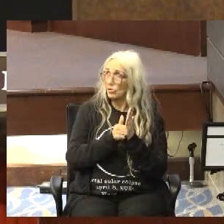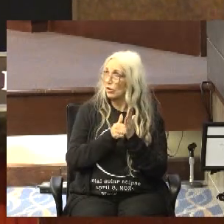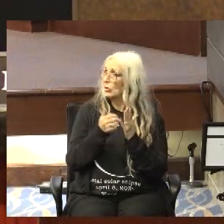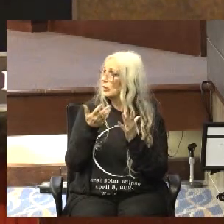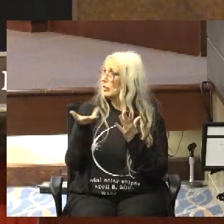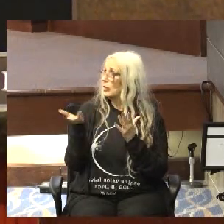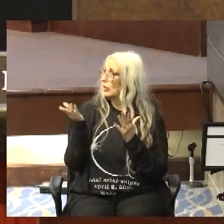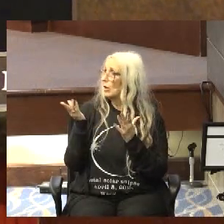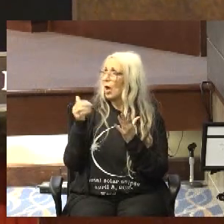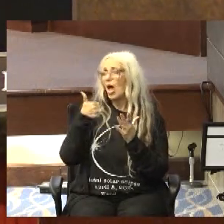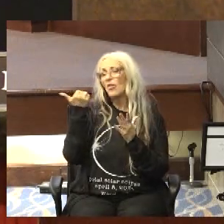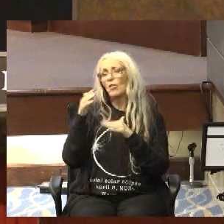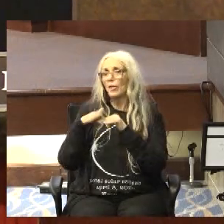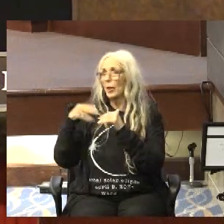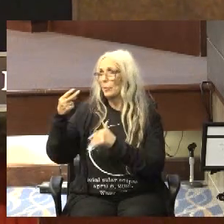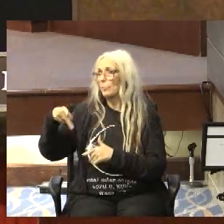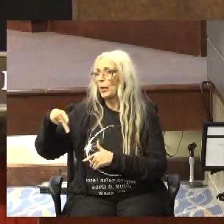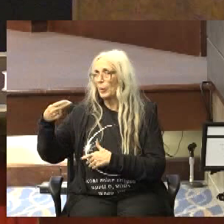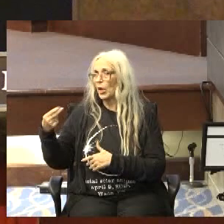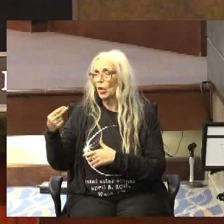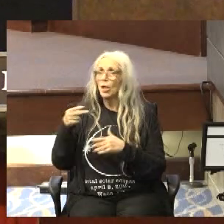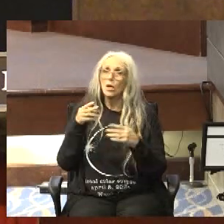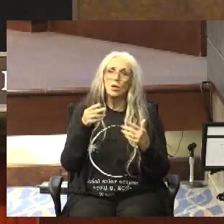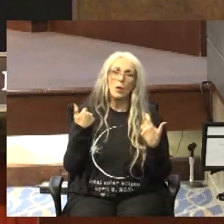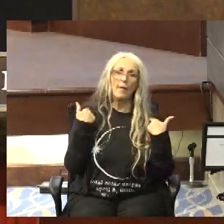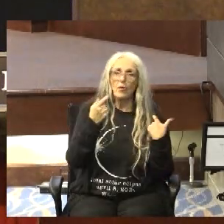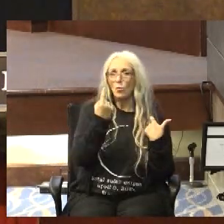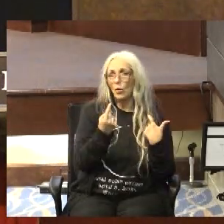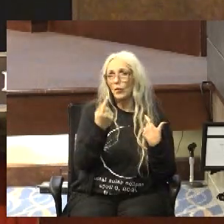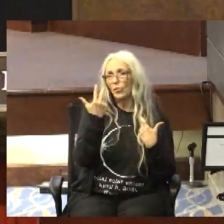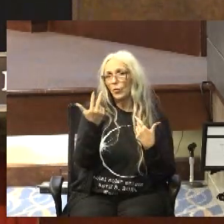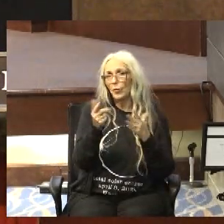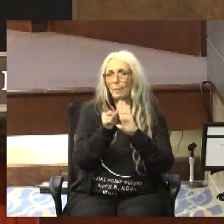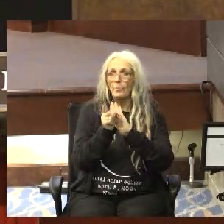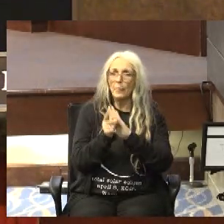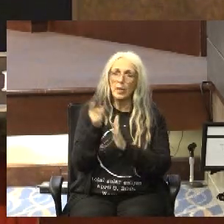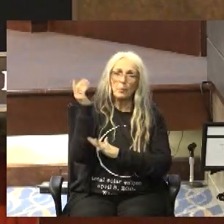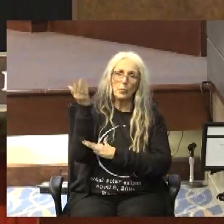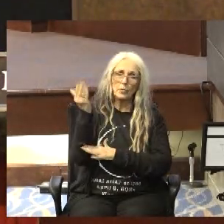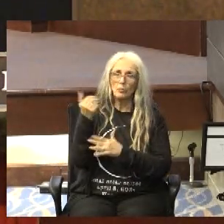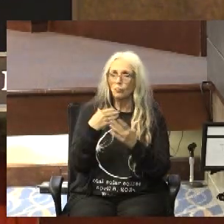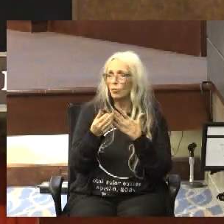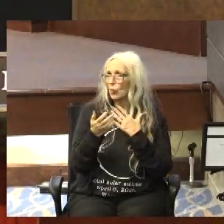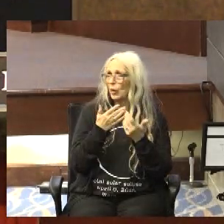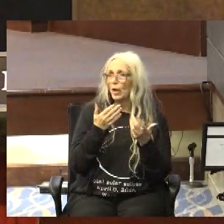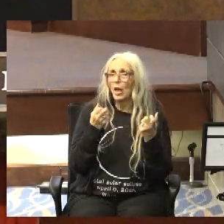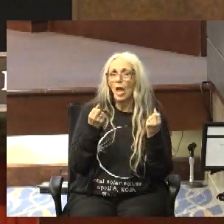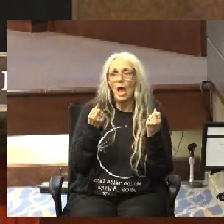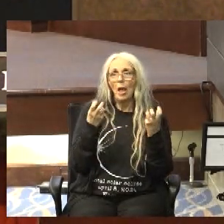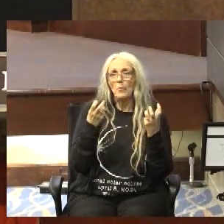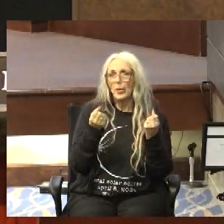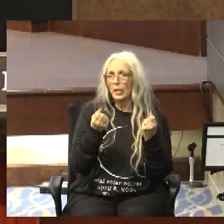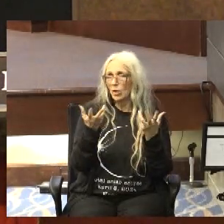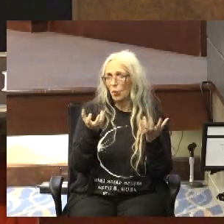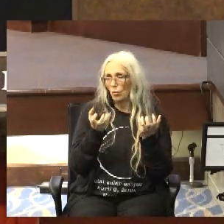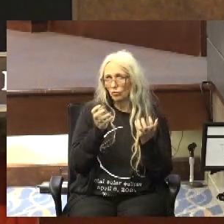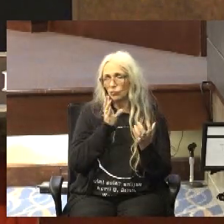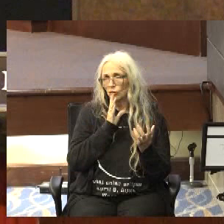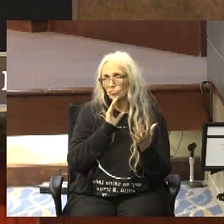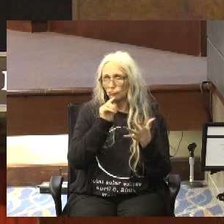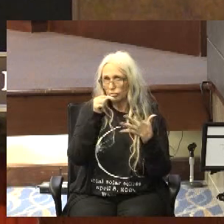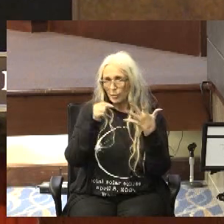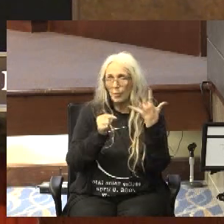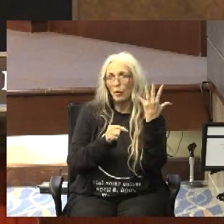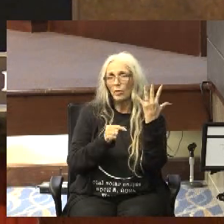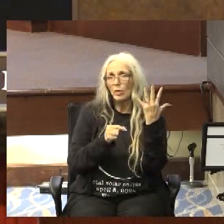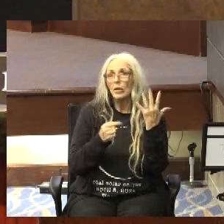On items other than public hearings, speakers will be allotted 1 3-minute presentation regardless of the number of agenda items the speaker wishes to address. If you're here to